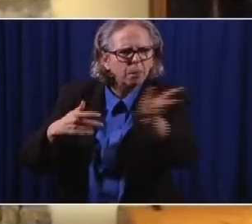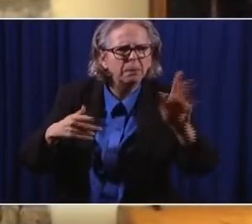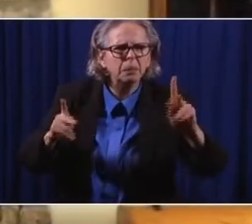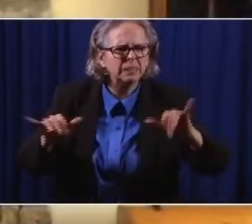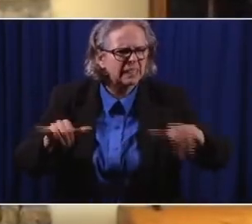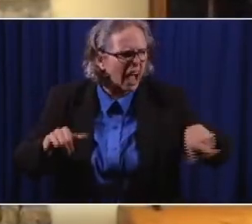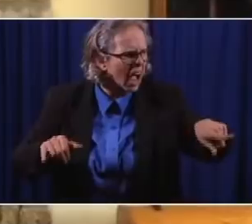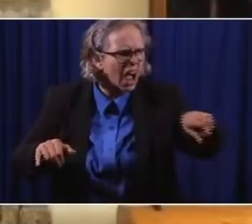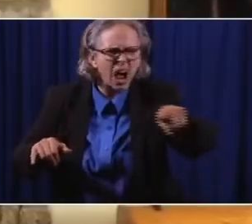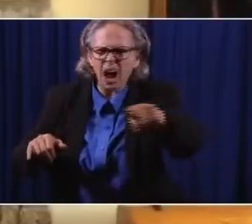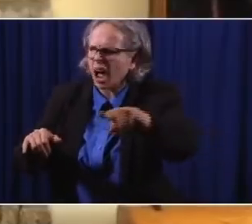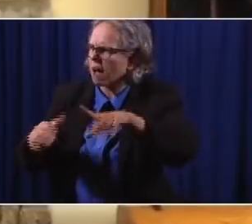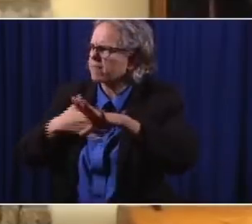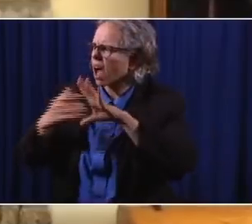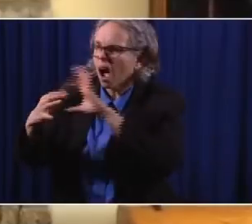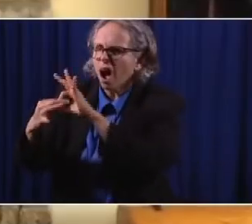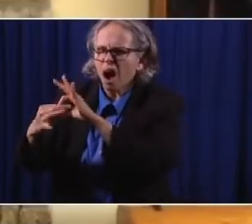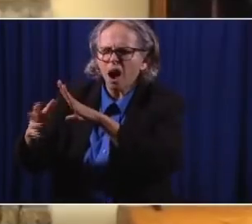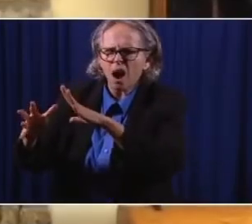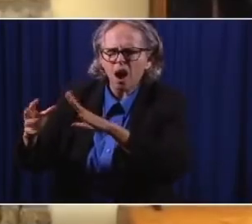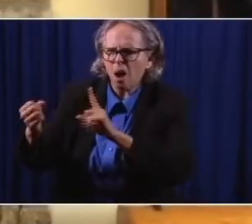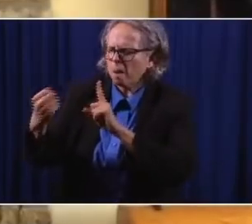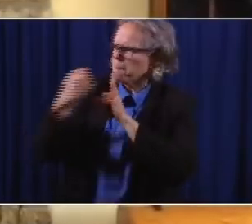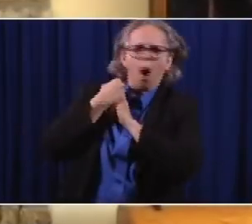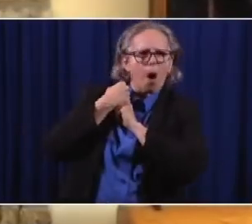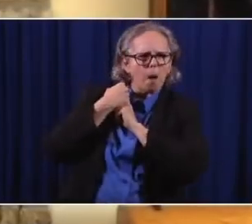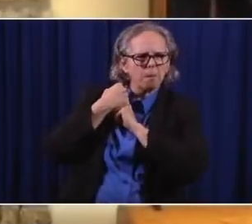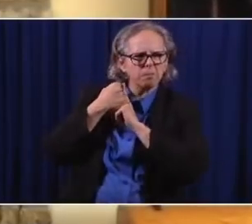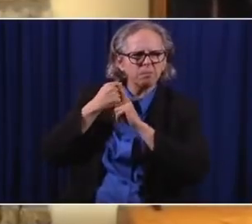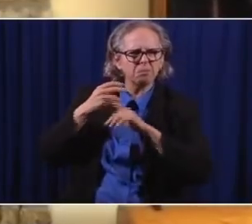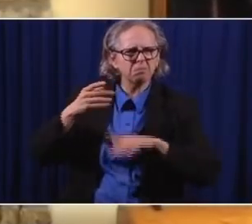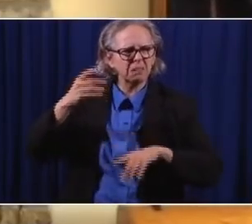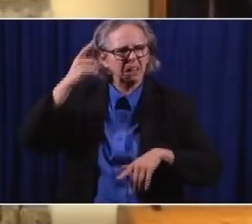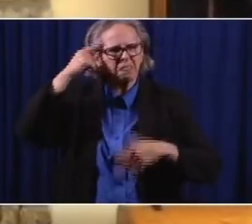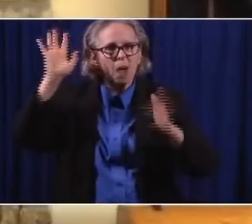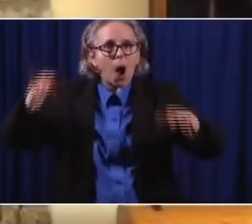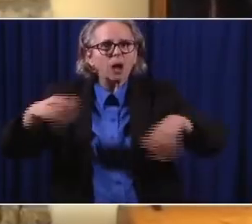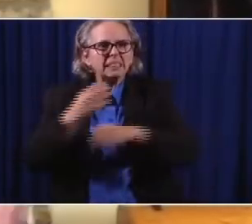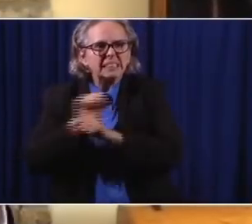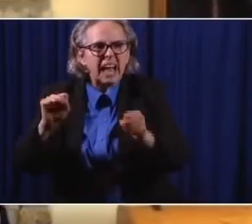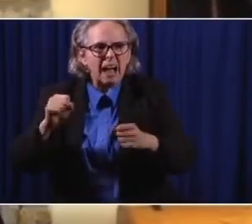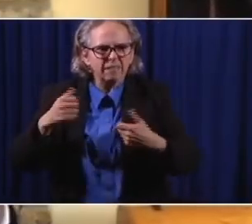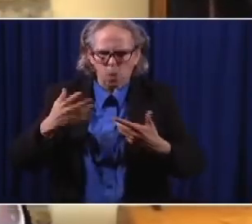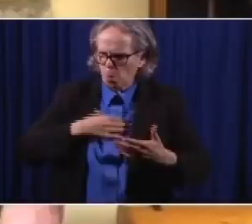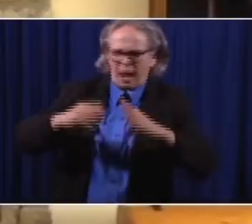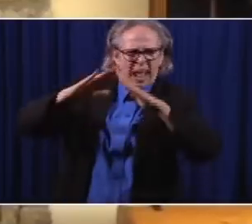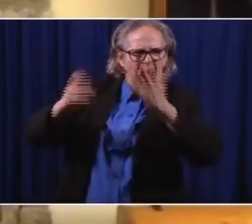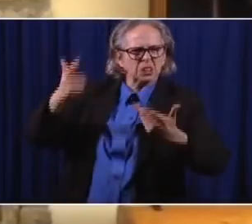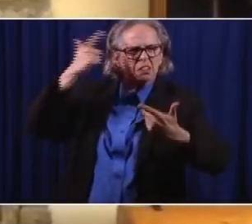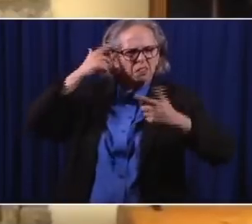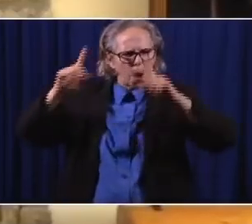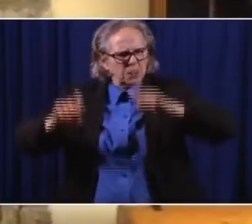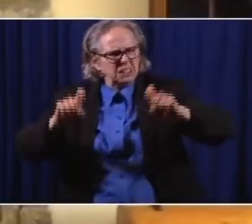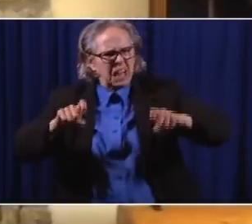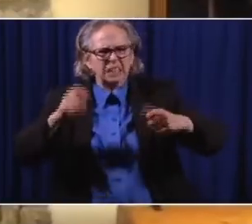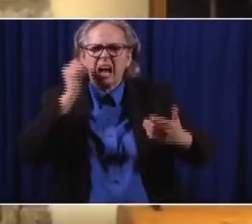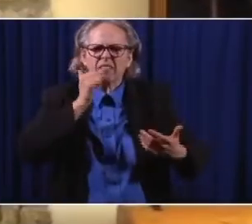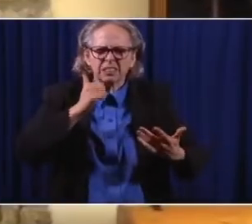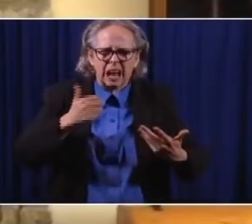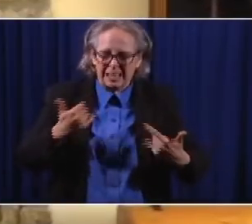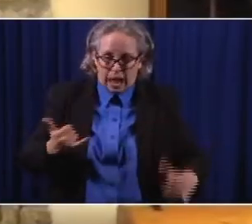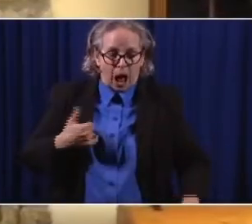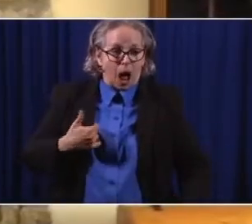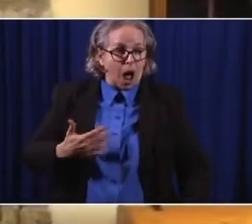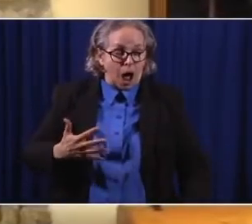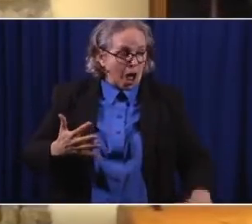thought, okay, I'm safe, my heavens, I'm at the White House. They test everybody every day or every other day, whatever it is. They test people often.